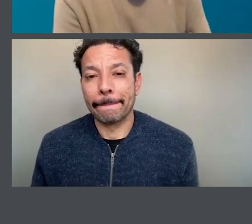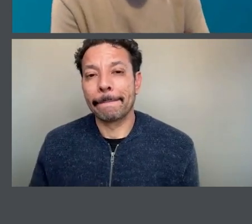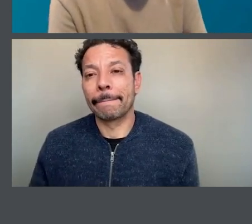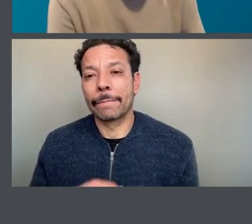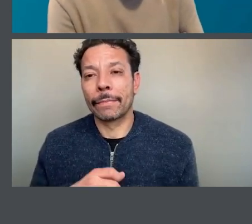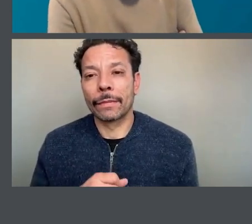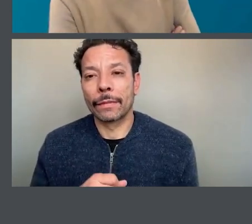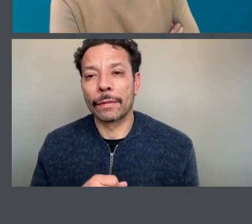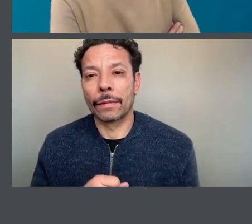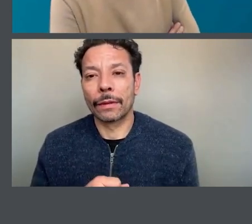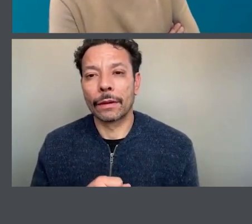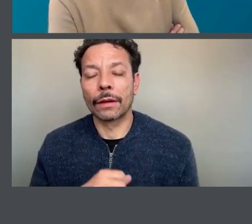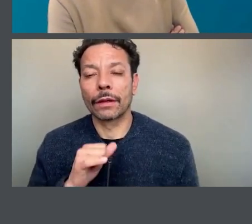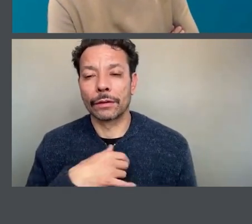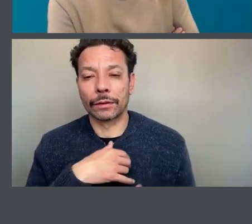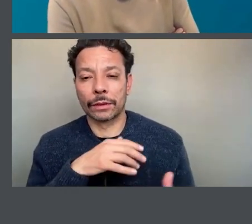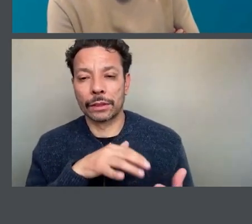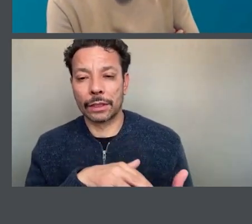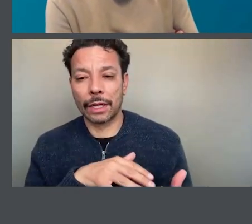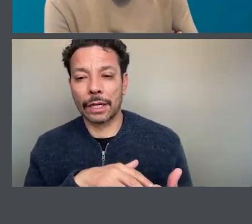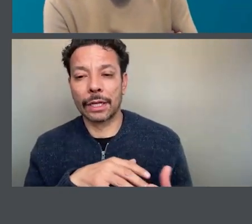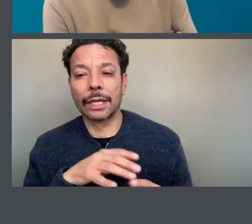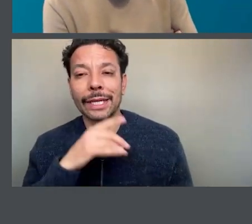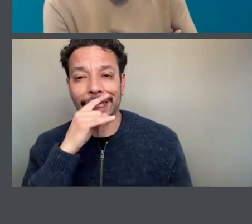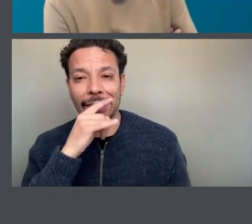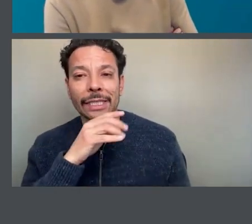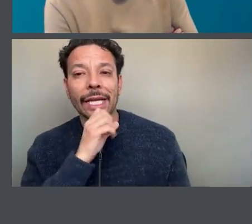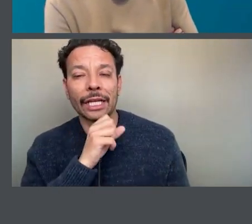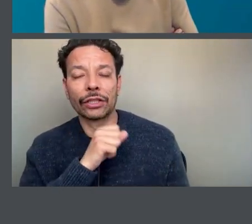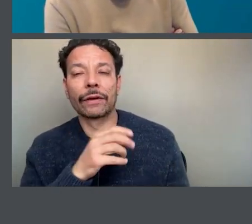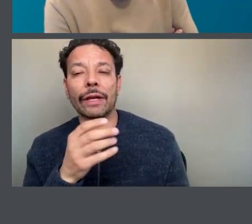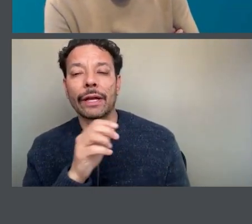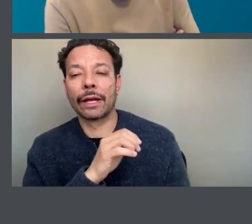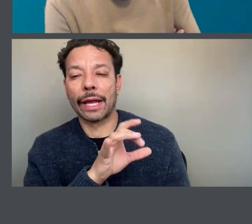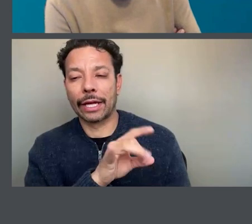And the ages in our study, our kids were aged 8 to 14.